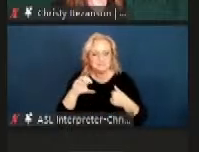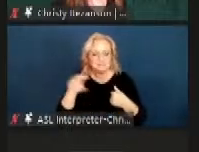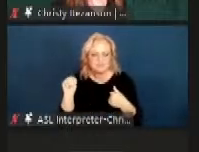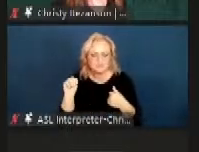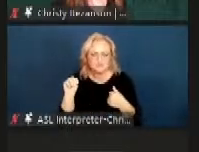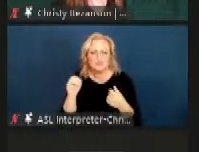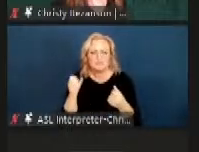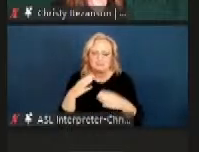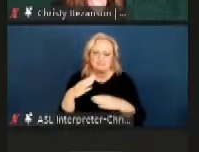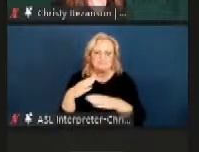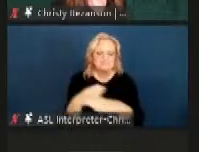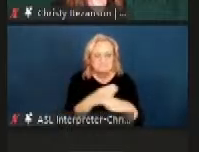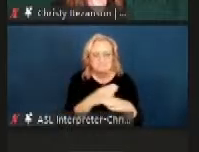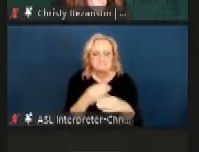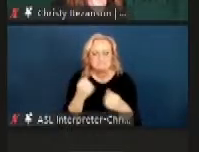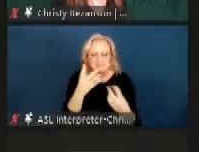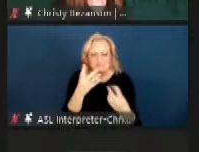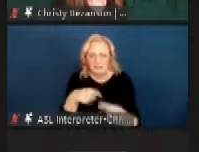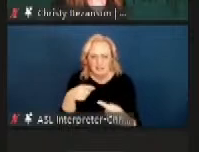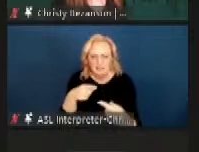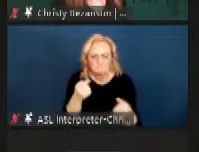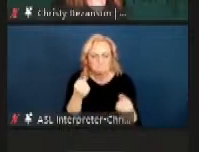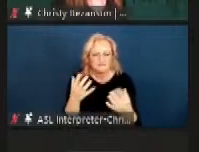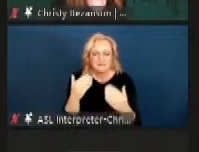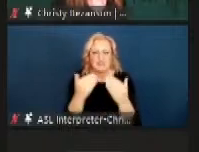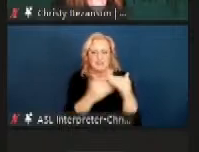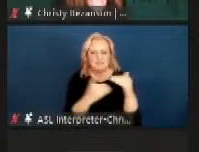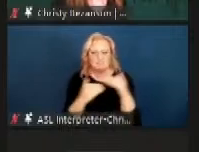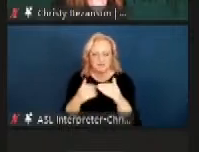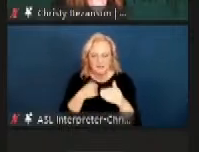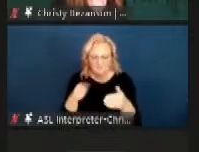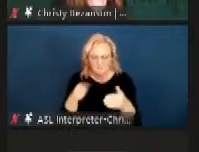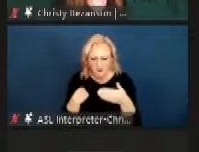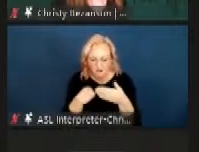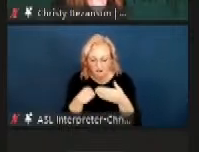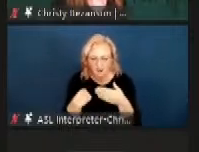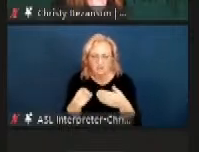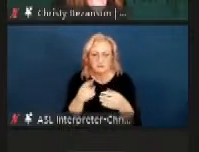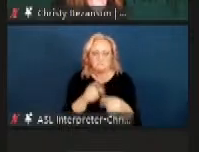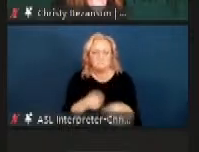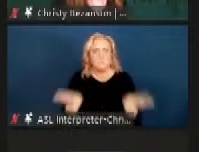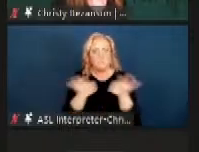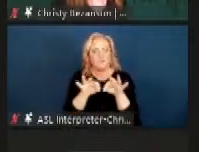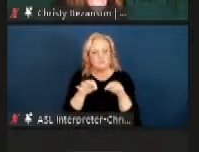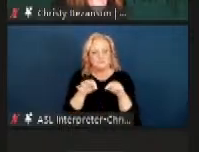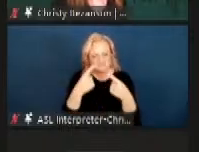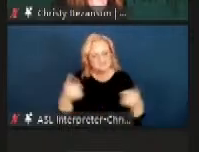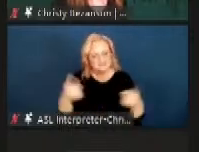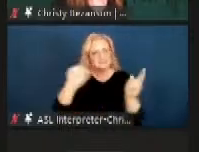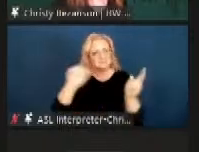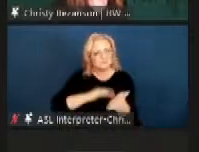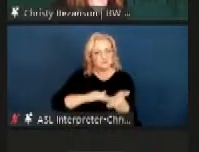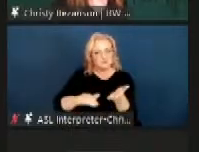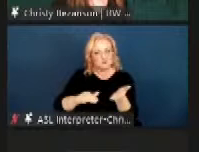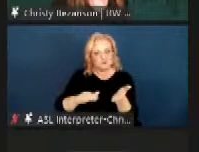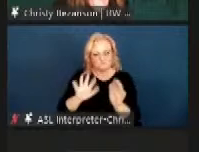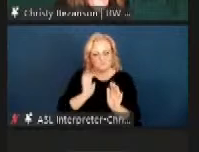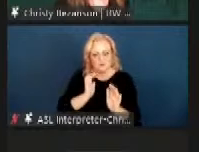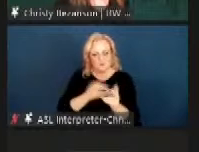many hurdles, barriers, and limitations that need to be navigated in order to ensure successful discharge for the population that we